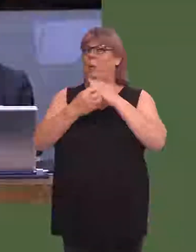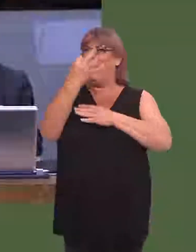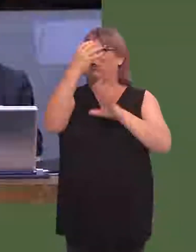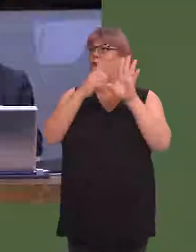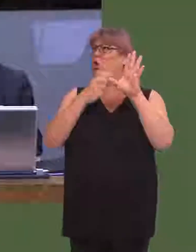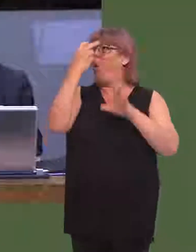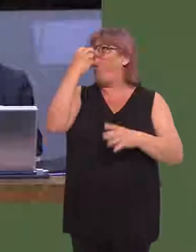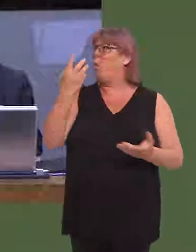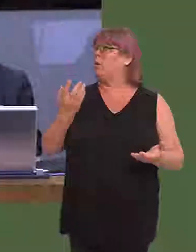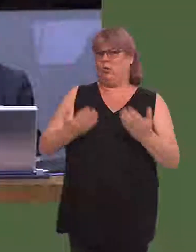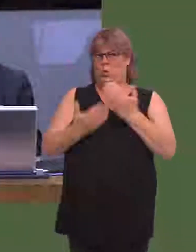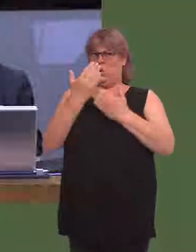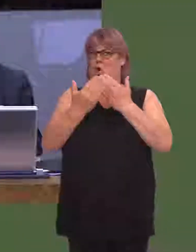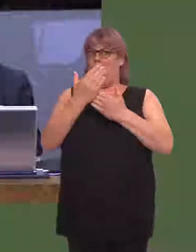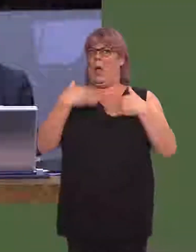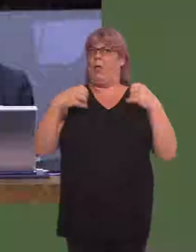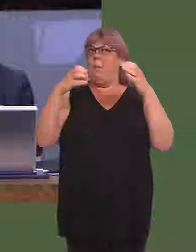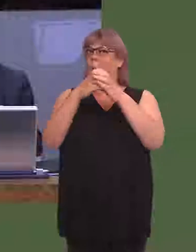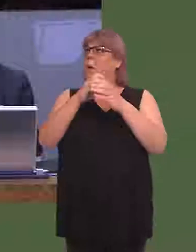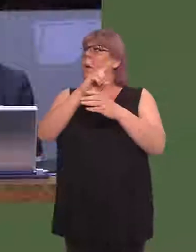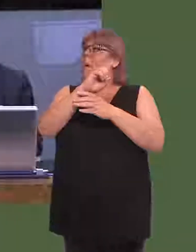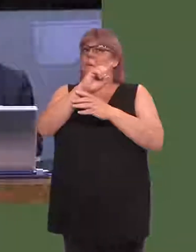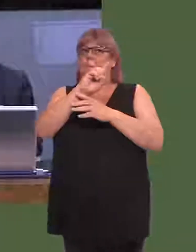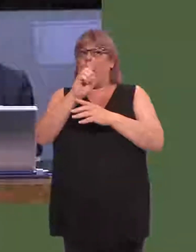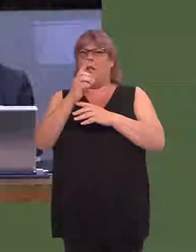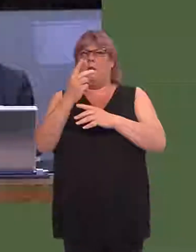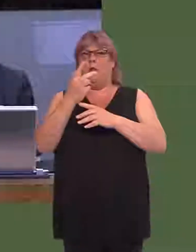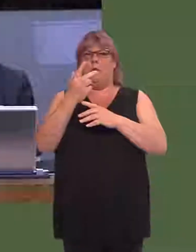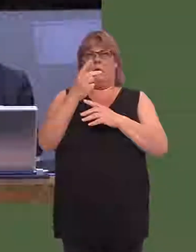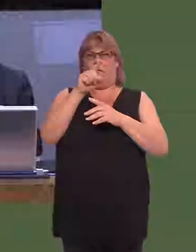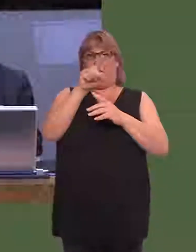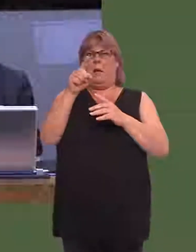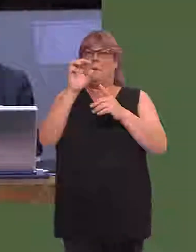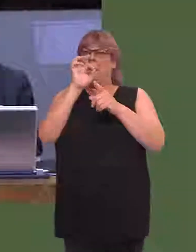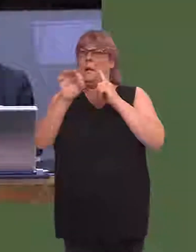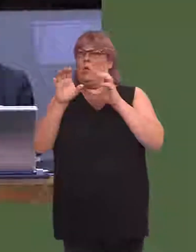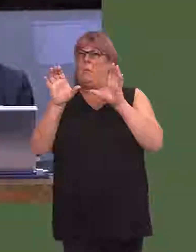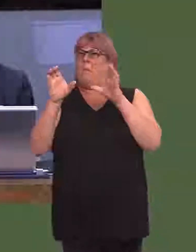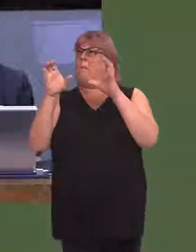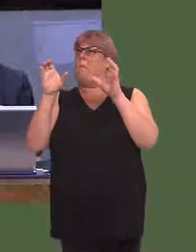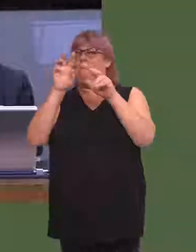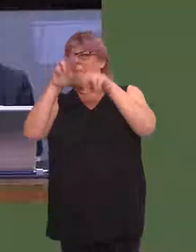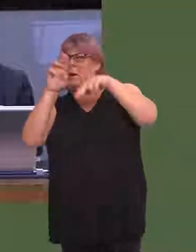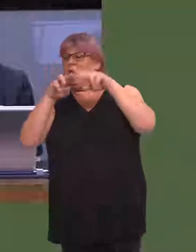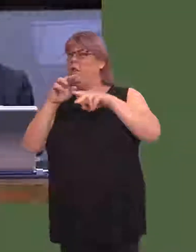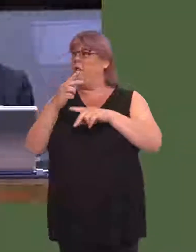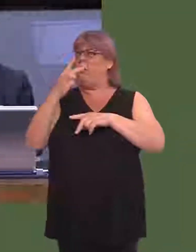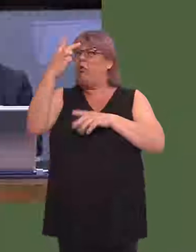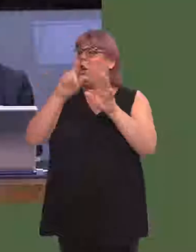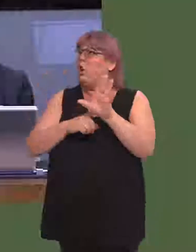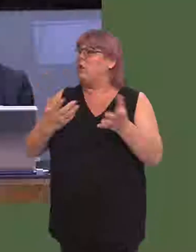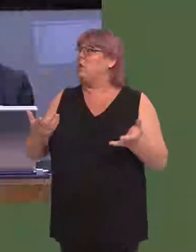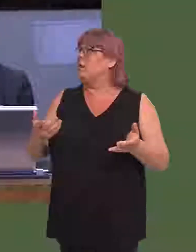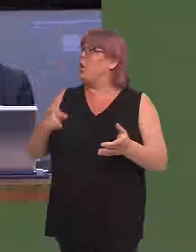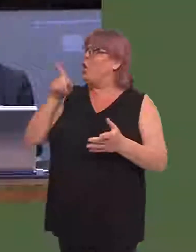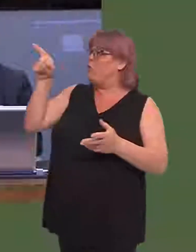board that is only 8 years old and has been in special measures for three of those years. It's your government's